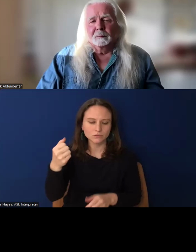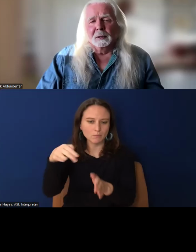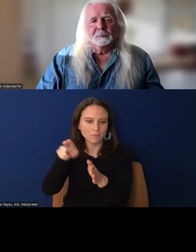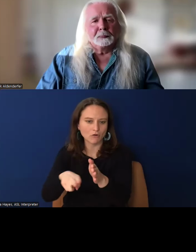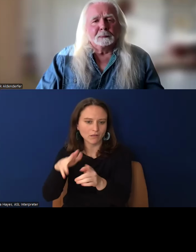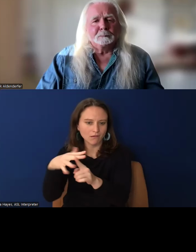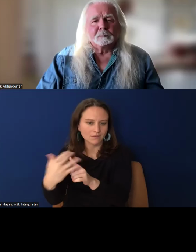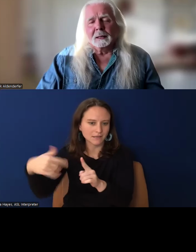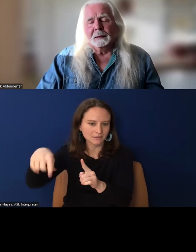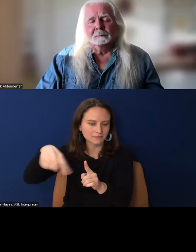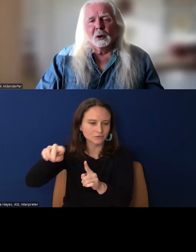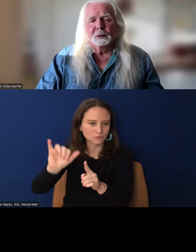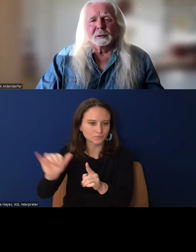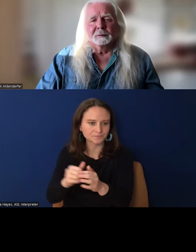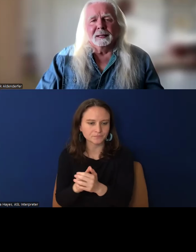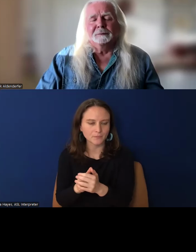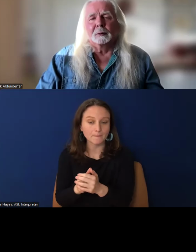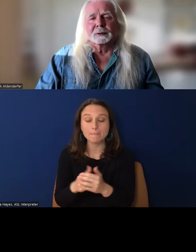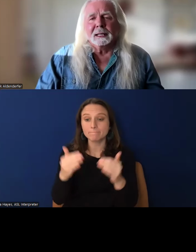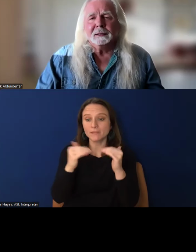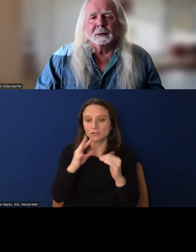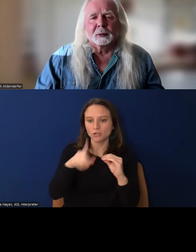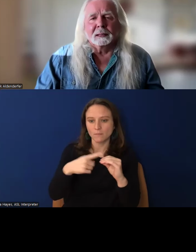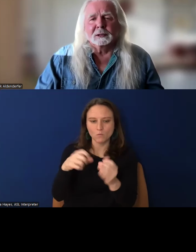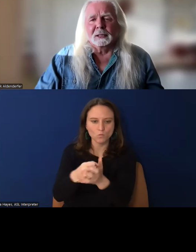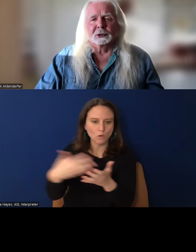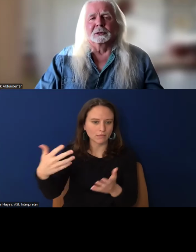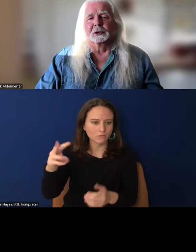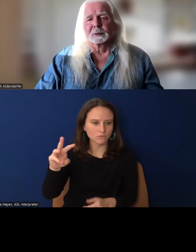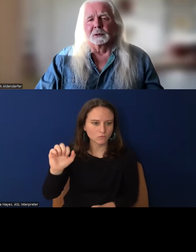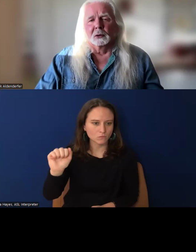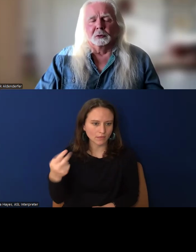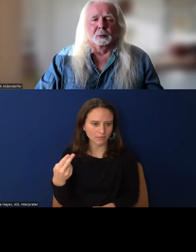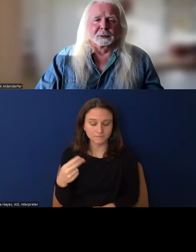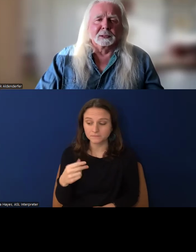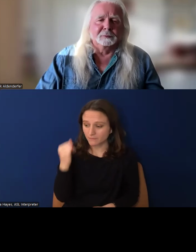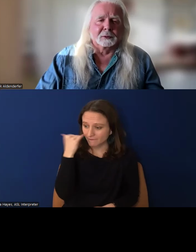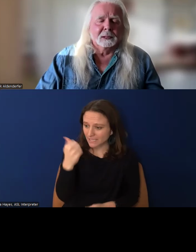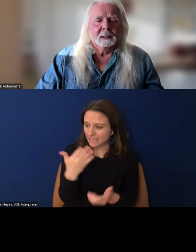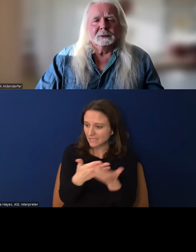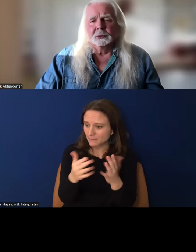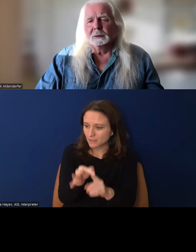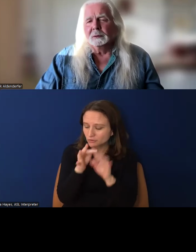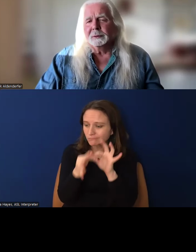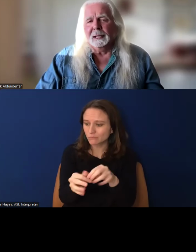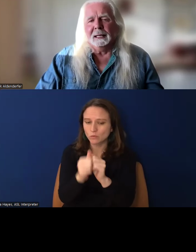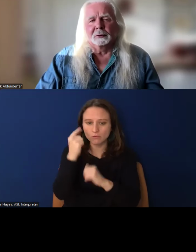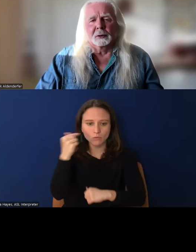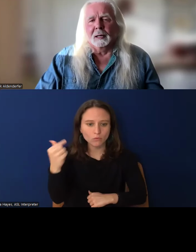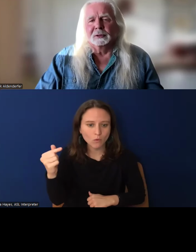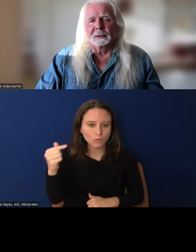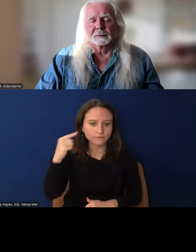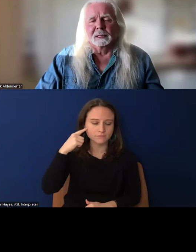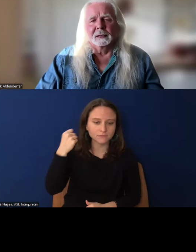Wealth. Well, if there was anything really special in terms of gold or silver, jewels, any